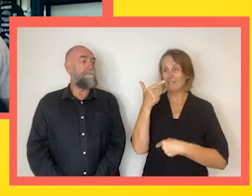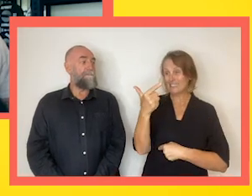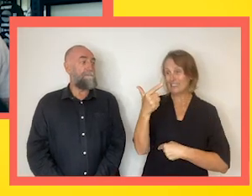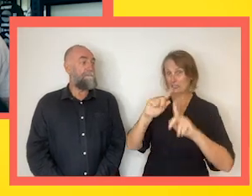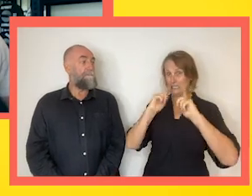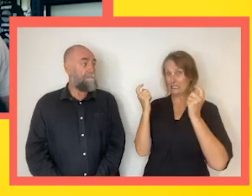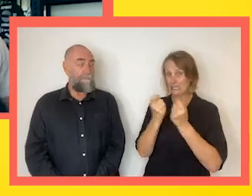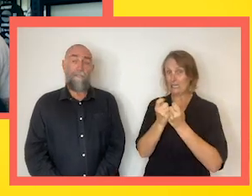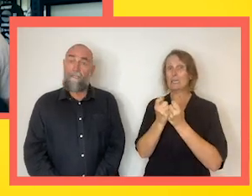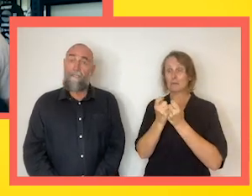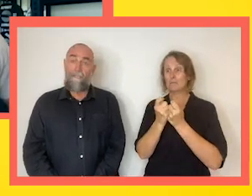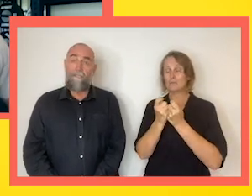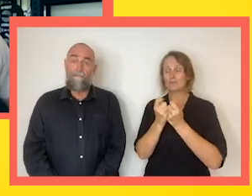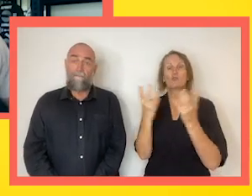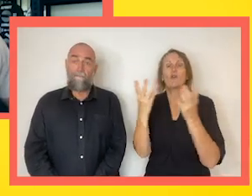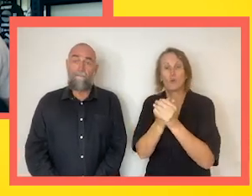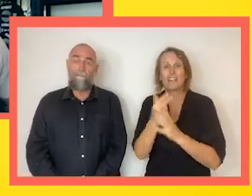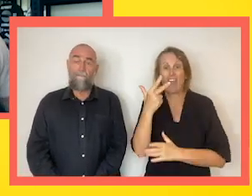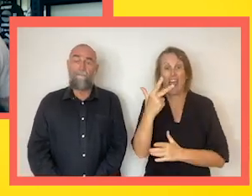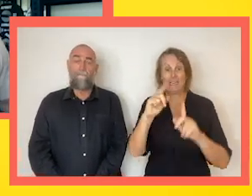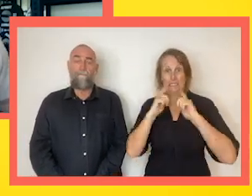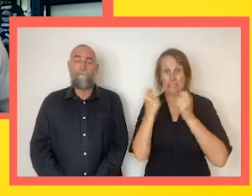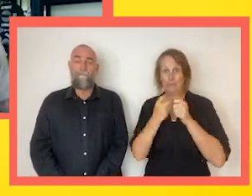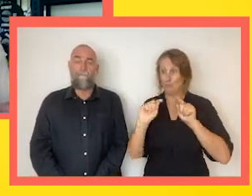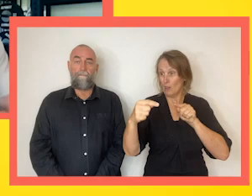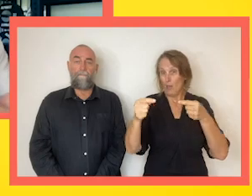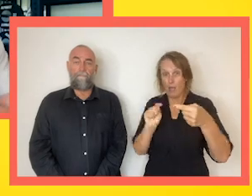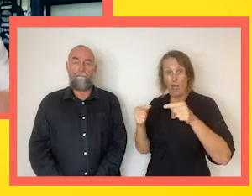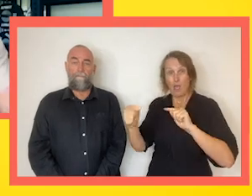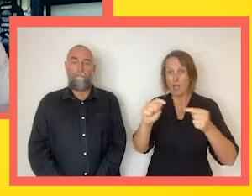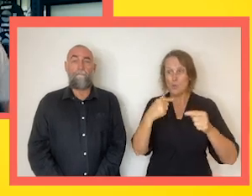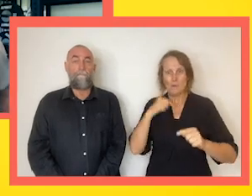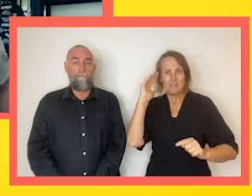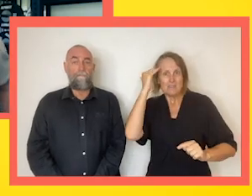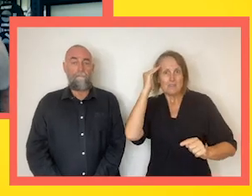incredible teams, more experience for us, more gelling as a team, and build